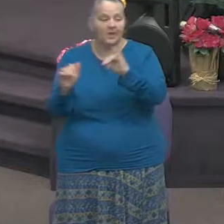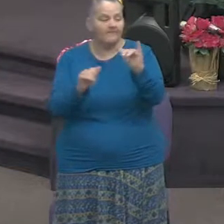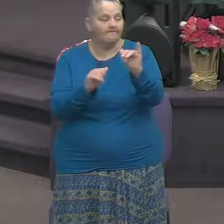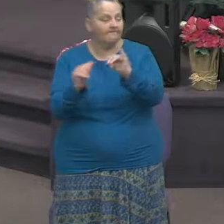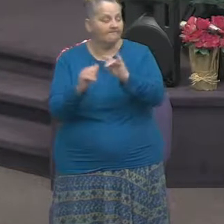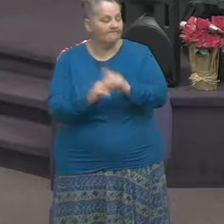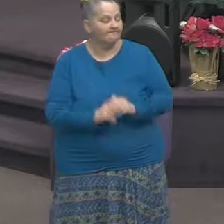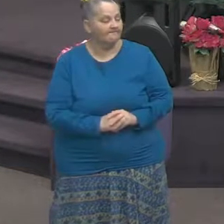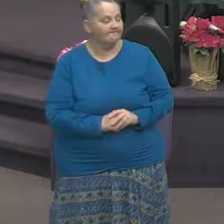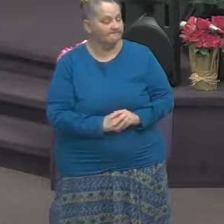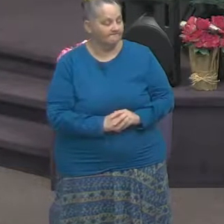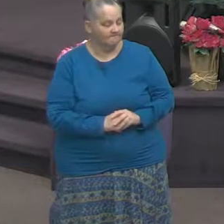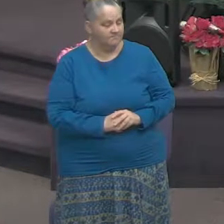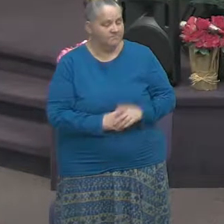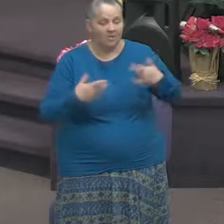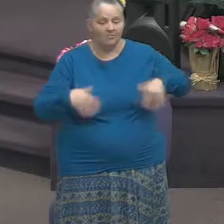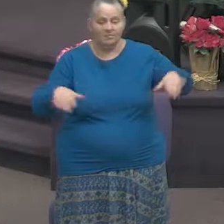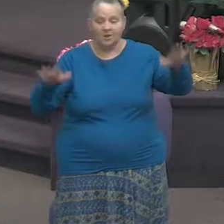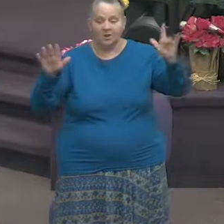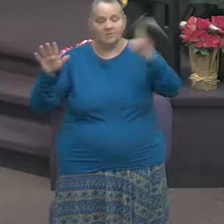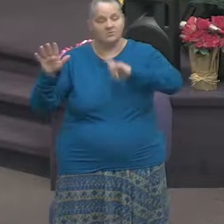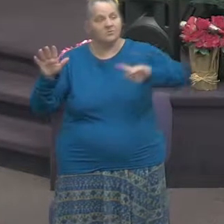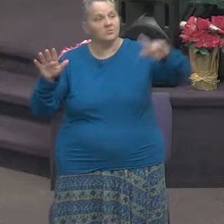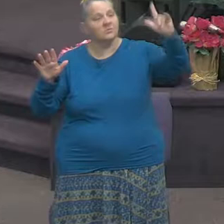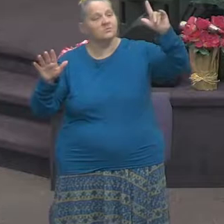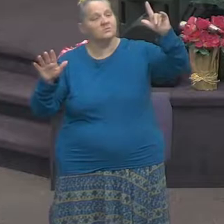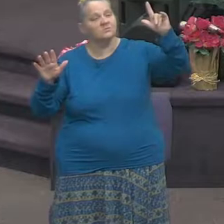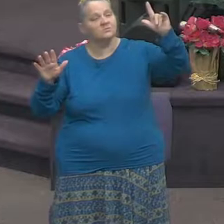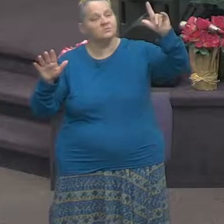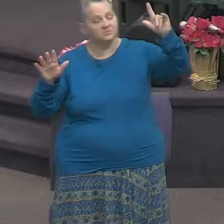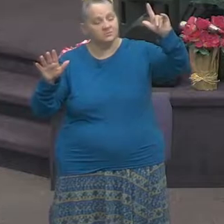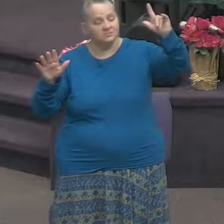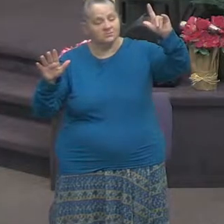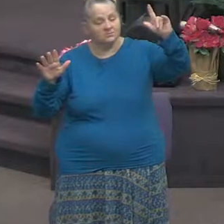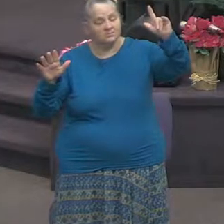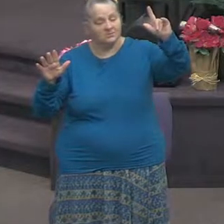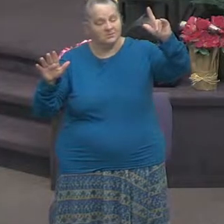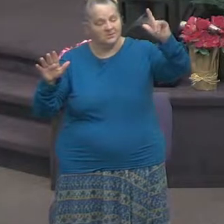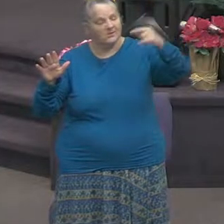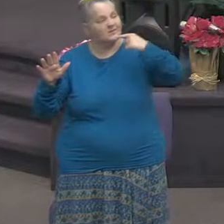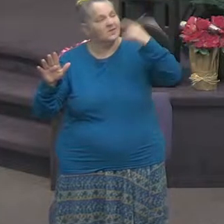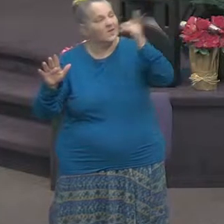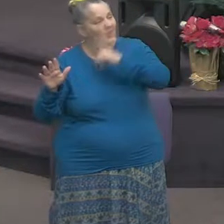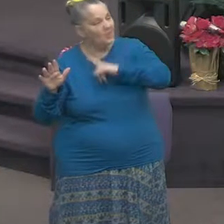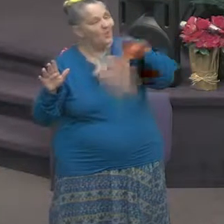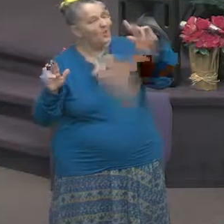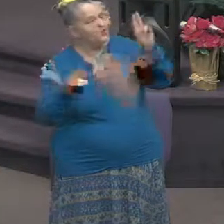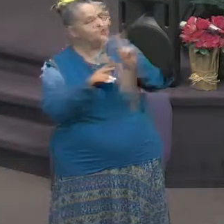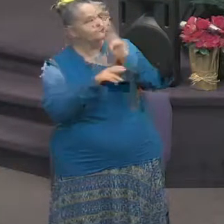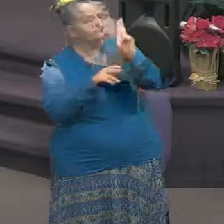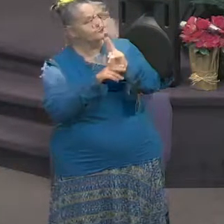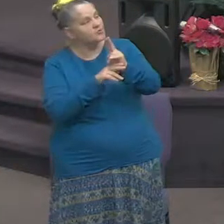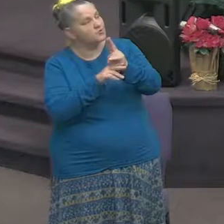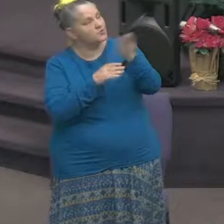Amen. So why don't you lift your hands to the Lord, and why don't you just say, Lord, use your